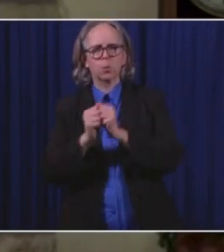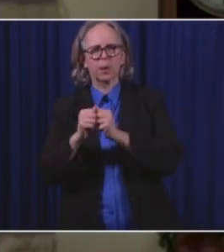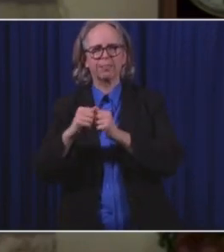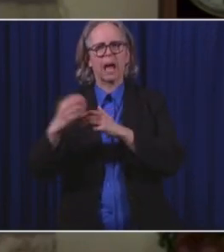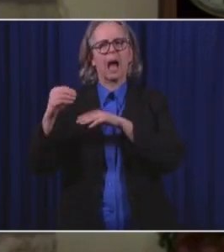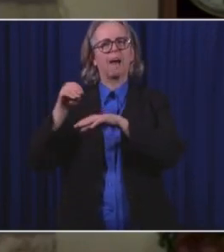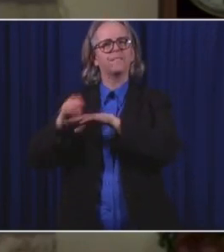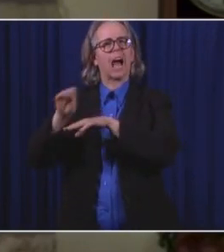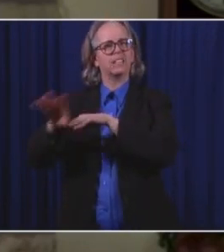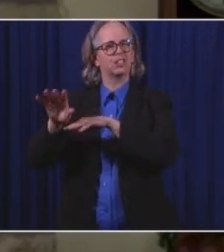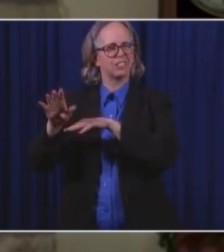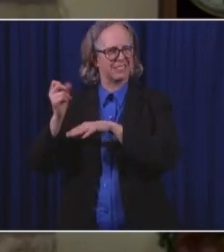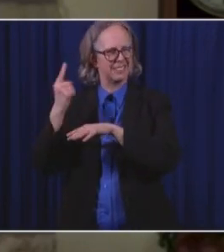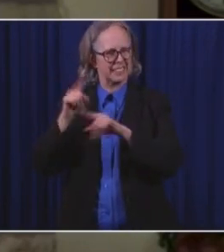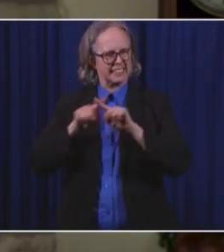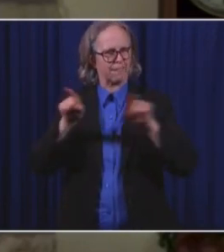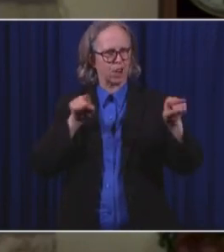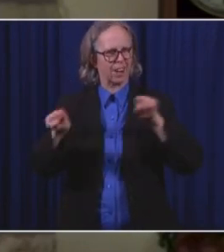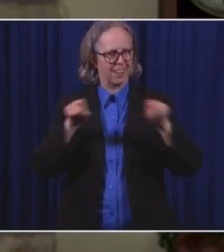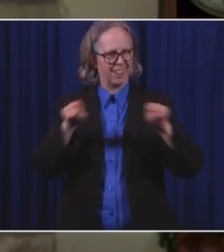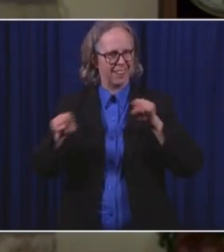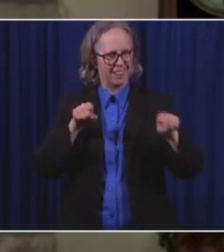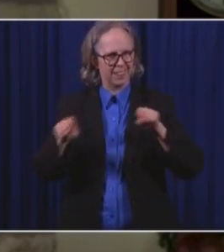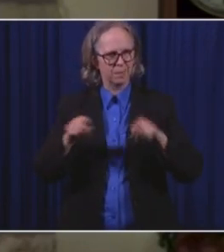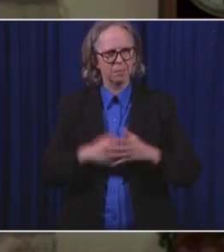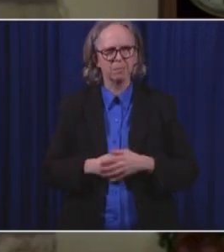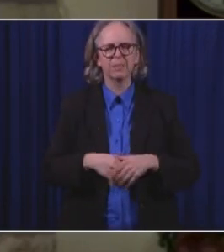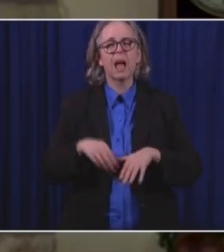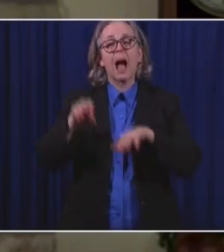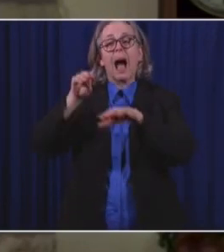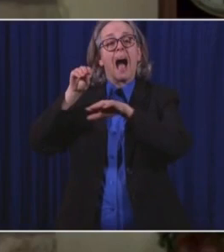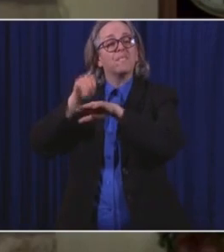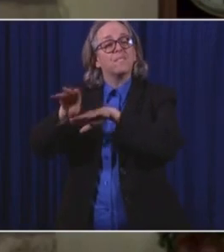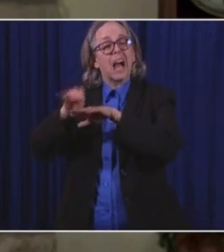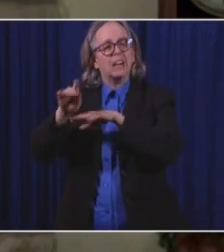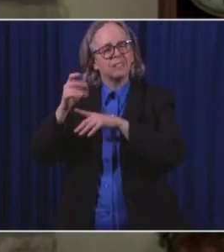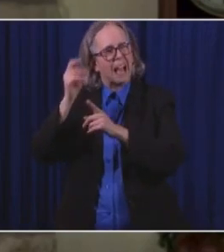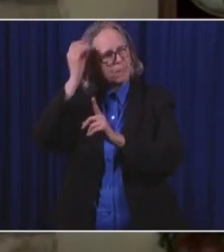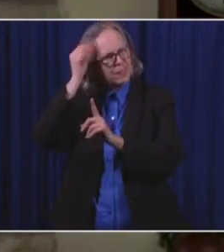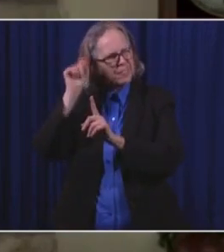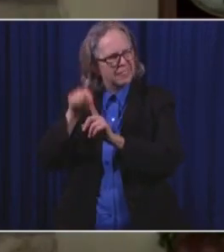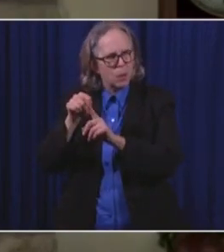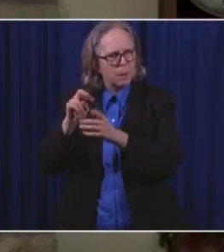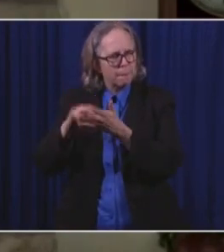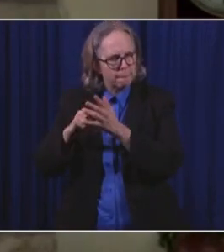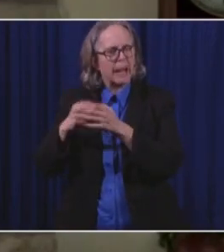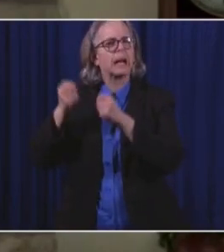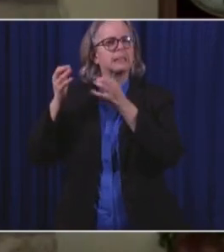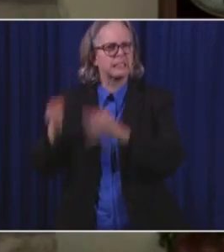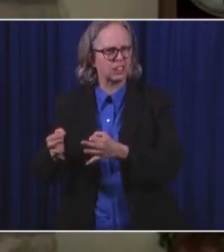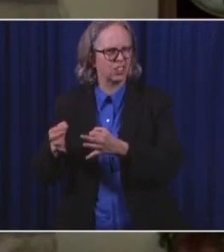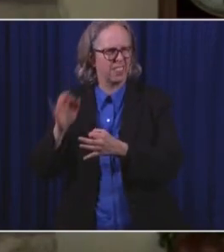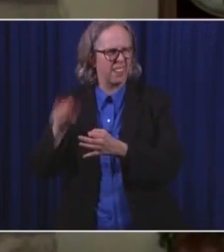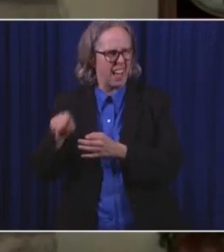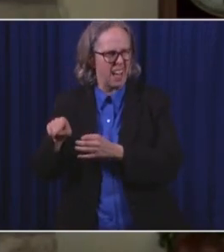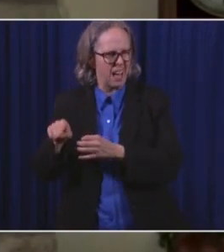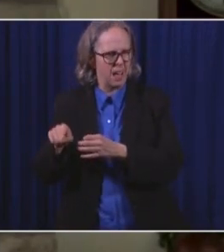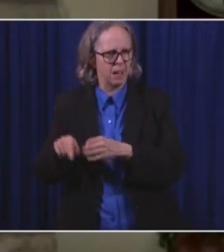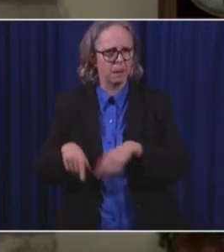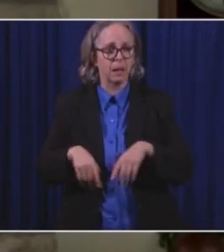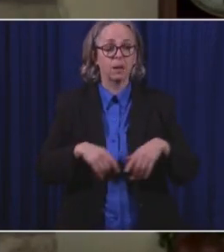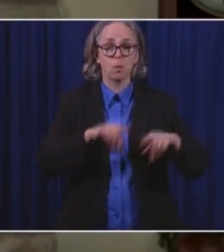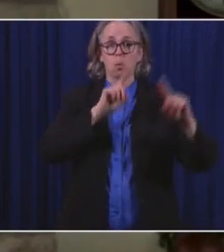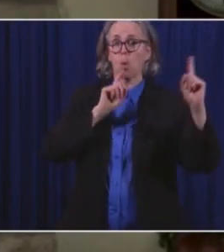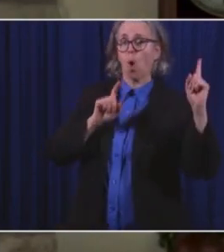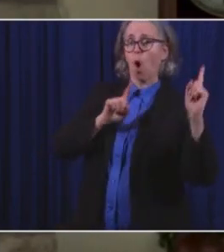need to factor that in and listen to it and understand what the health department's saying. The local health department, if it's a health order, it becomes an